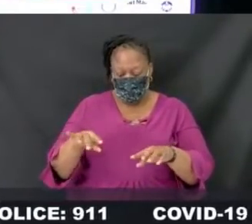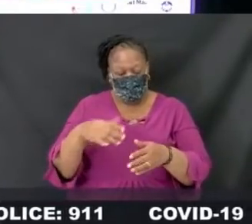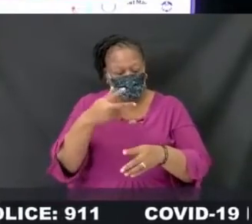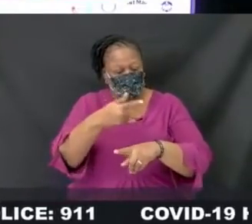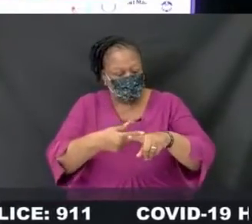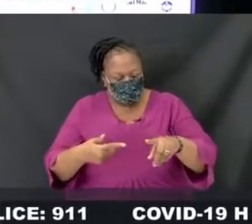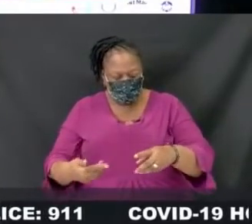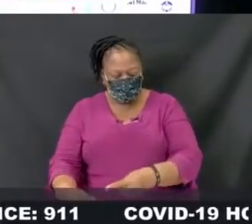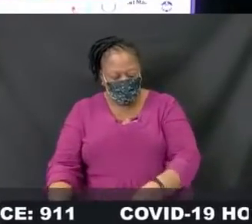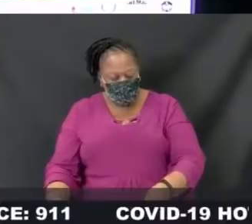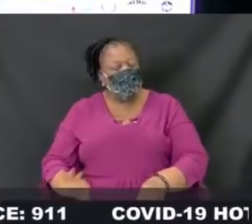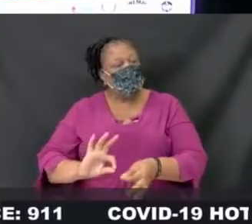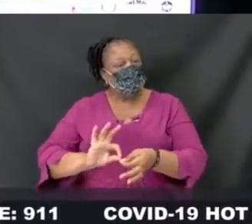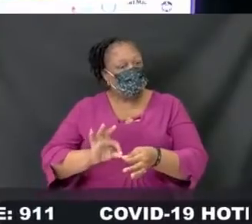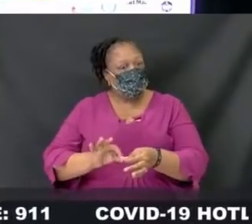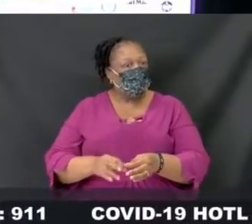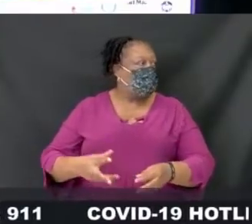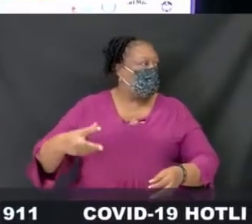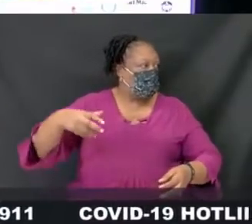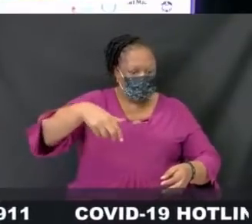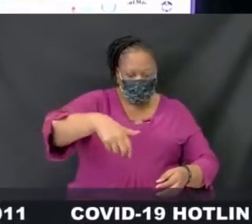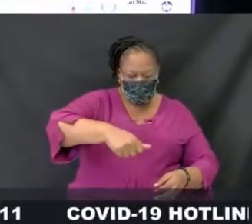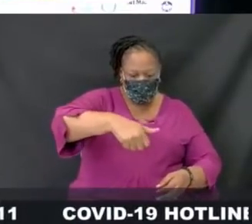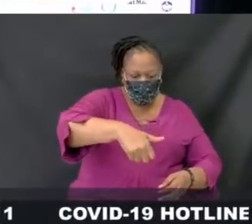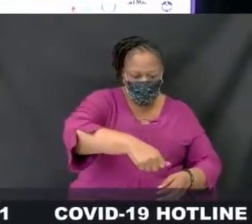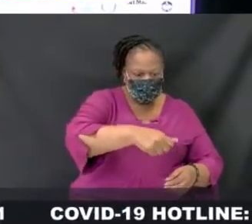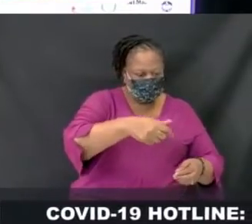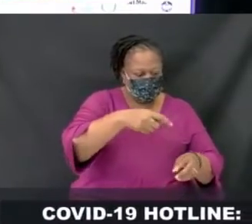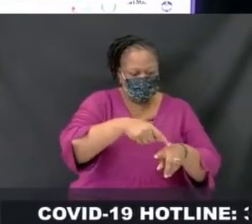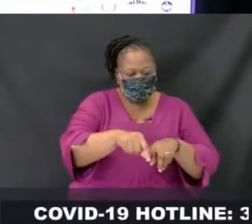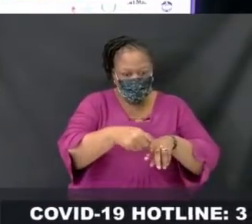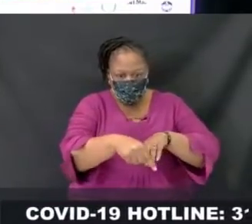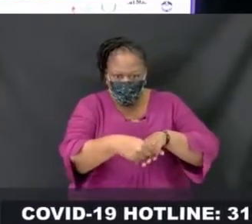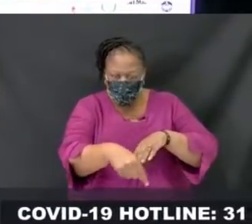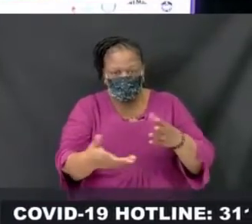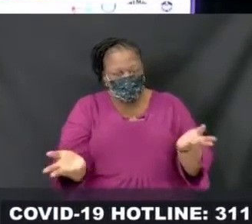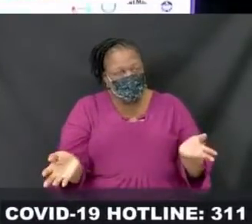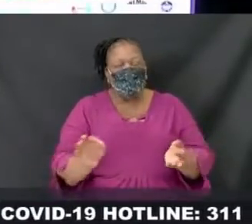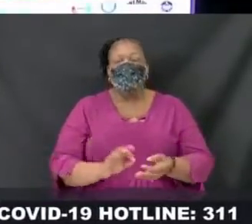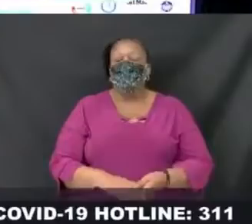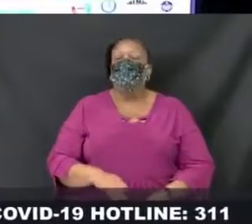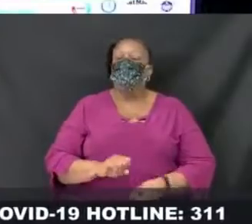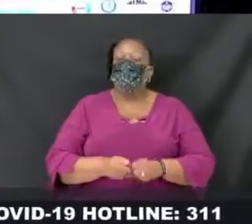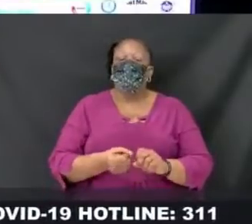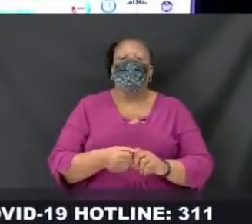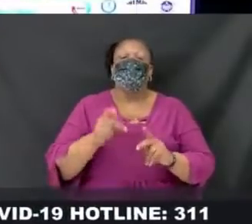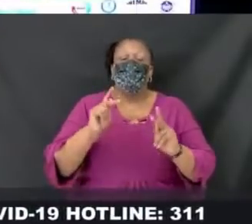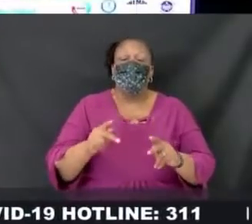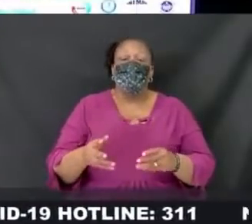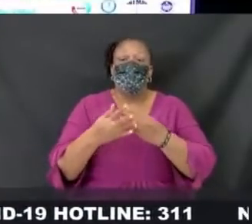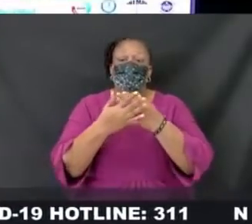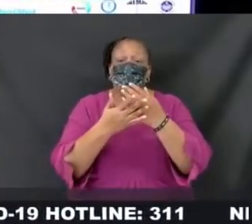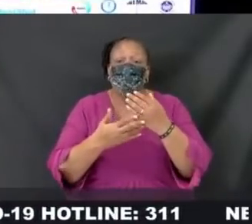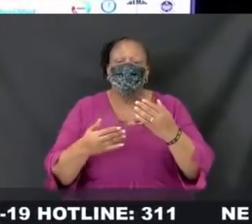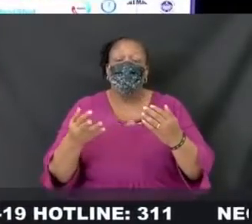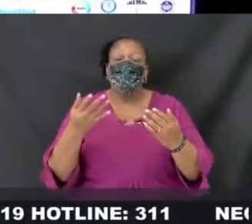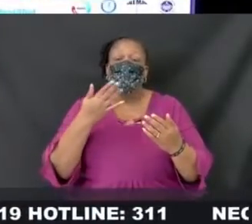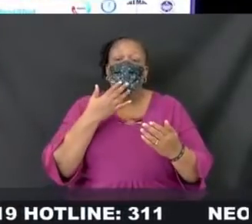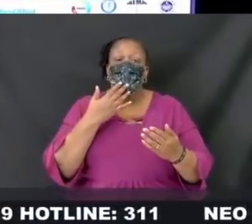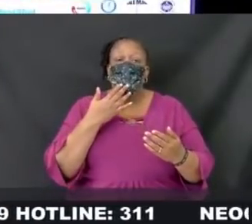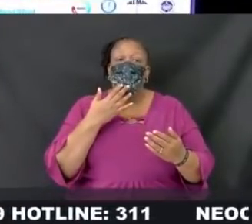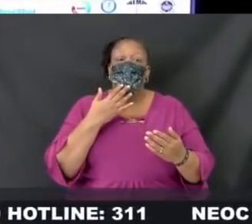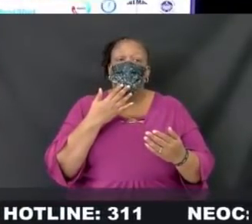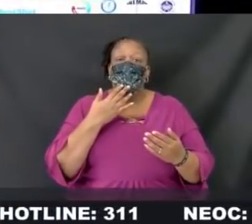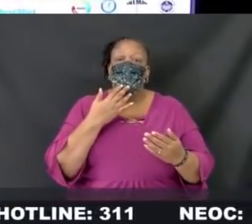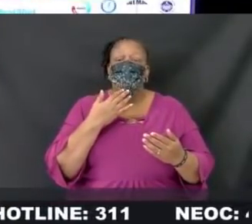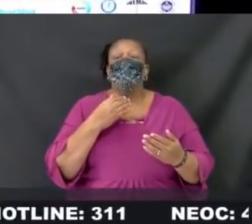continue. And so that's the very reason why in St. Kitts we offer the COVID-19 vaccines in the afternoon. So